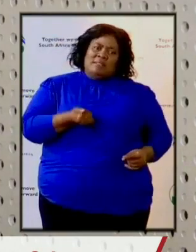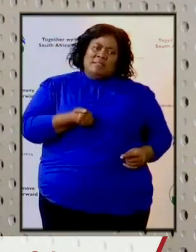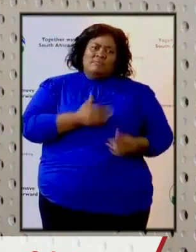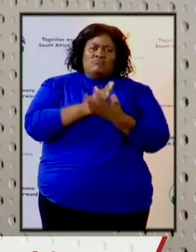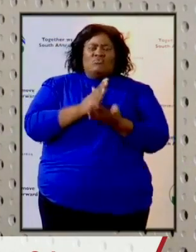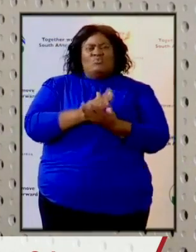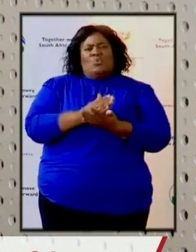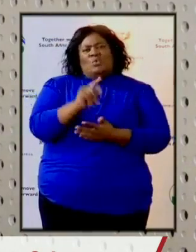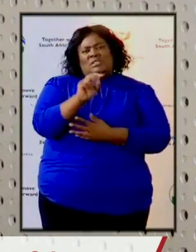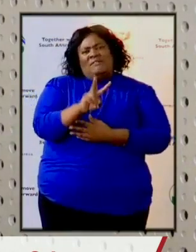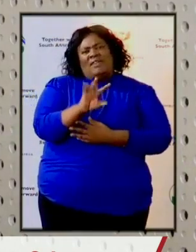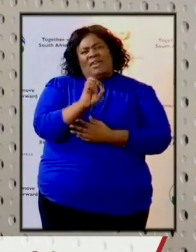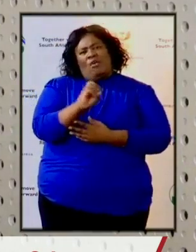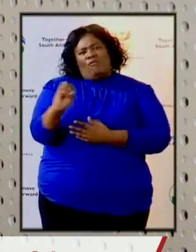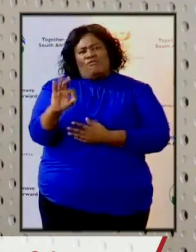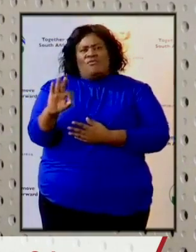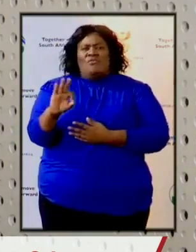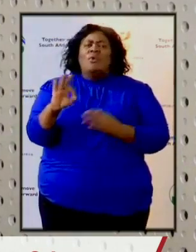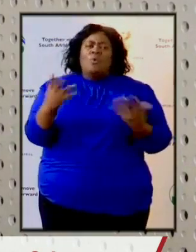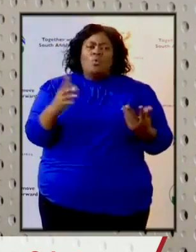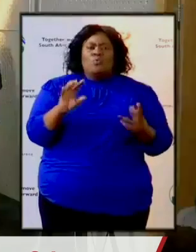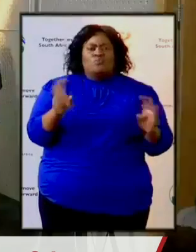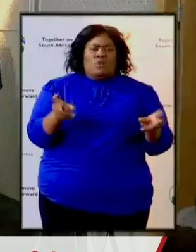properly. Thank you very much. The next one.